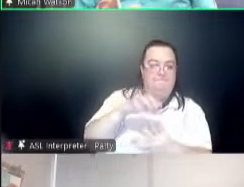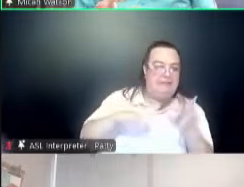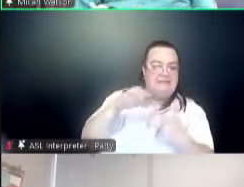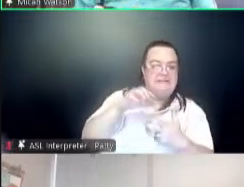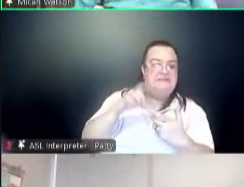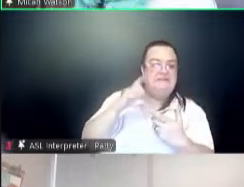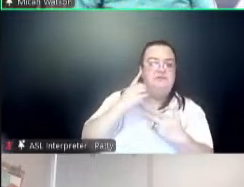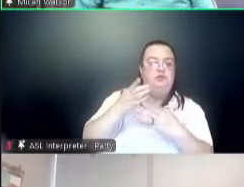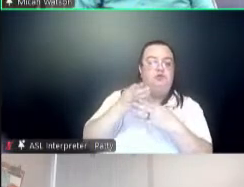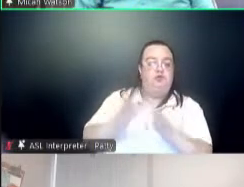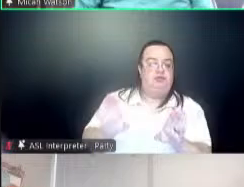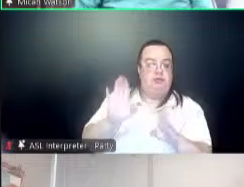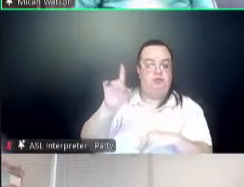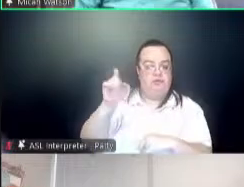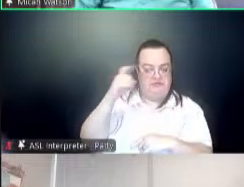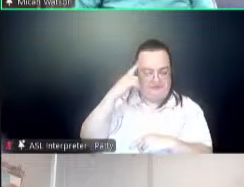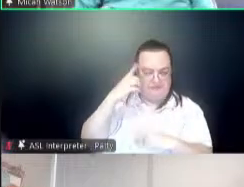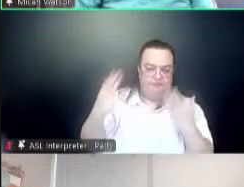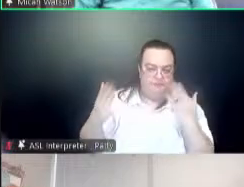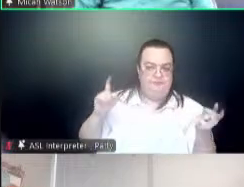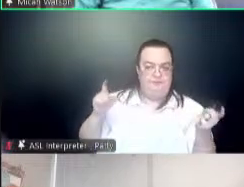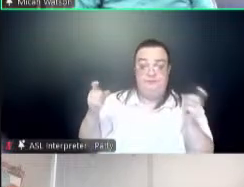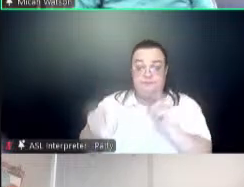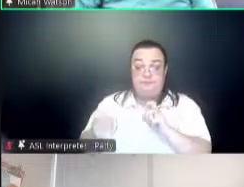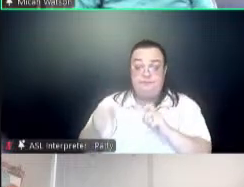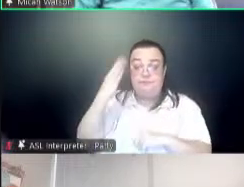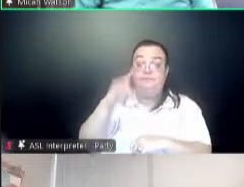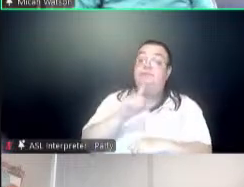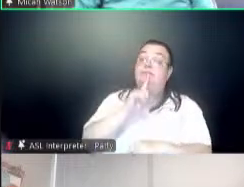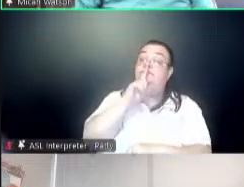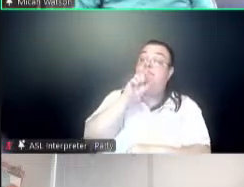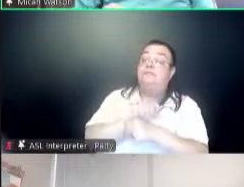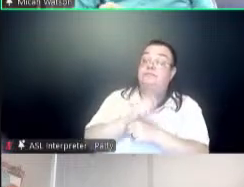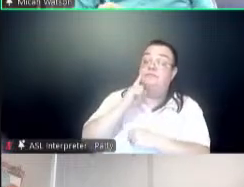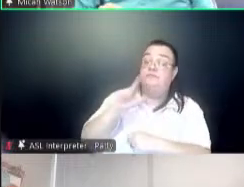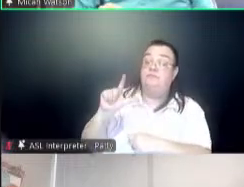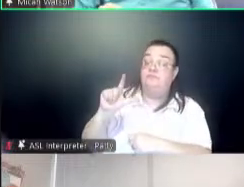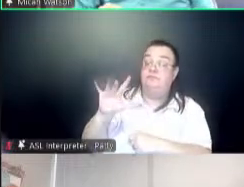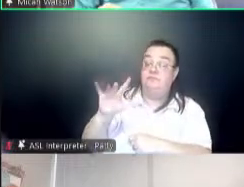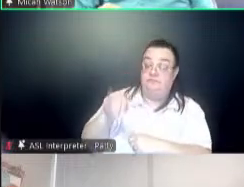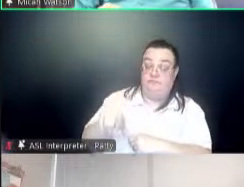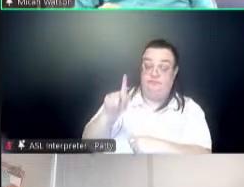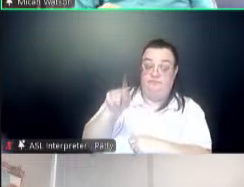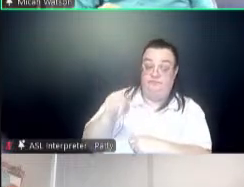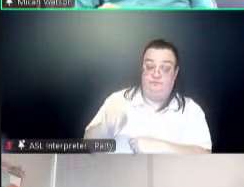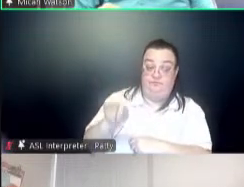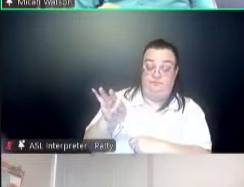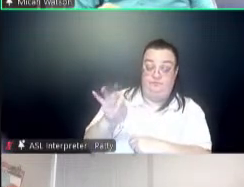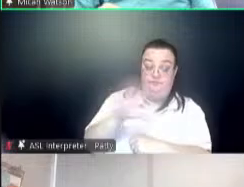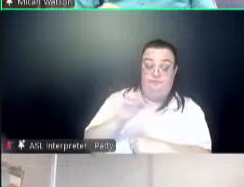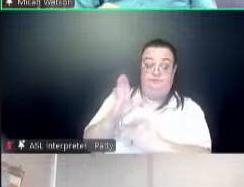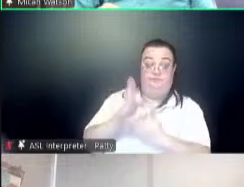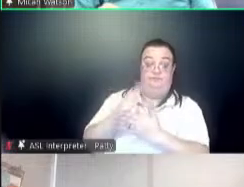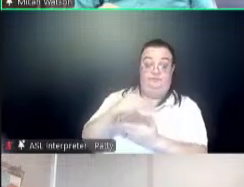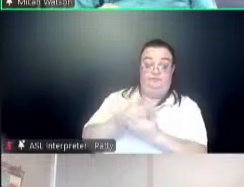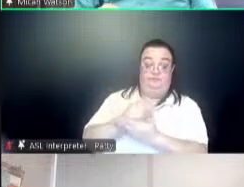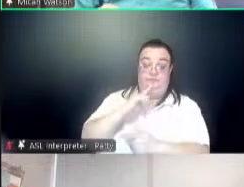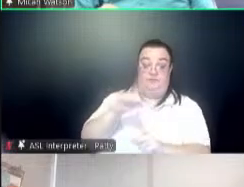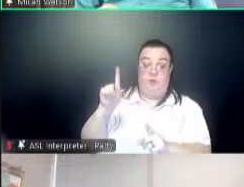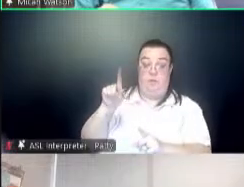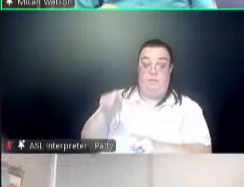probably changed because the actual for 25 was 1.9 and the budget is